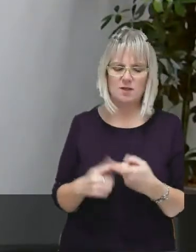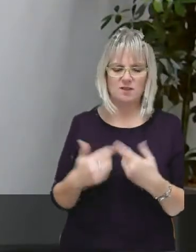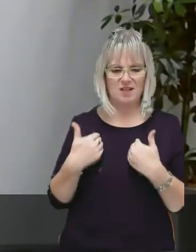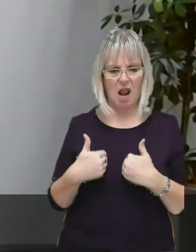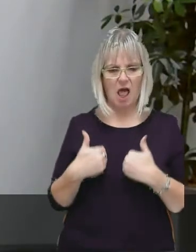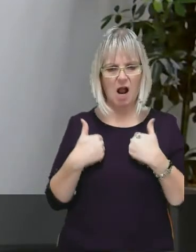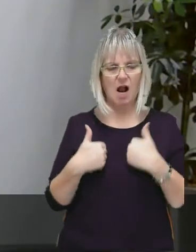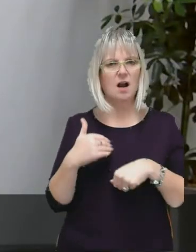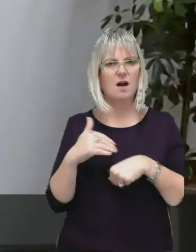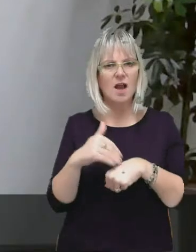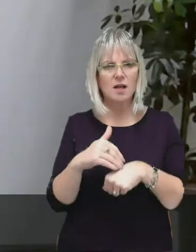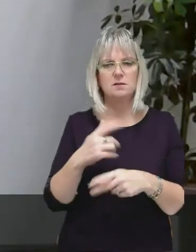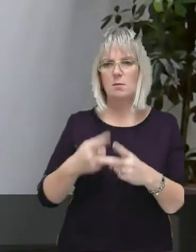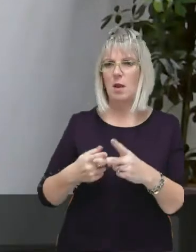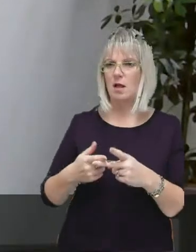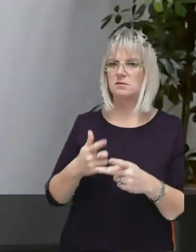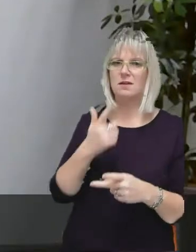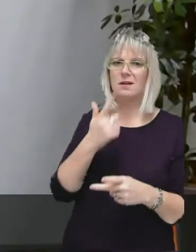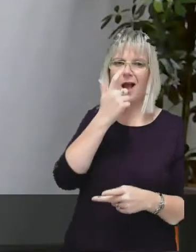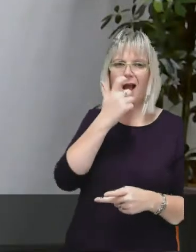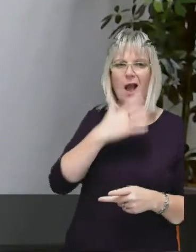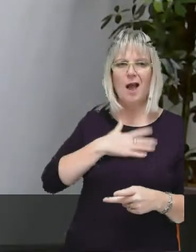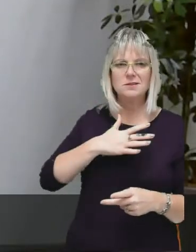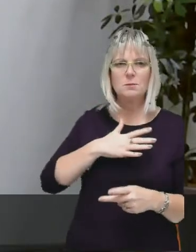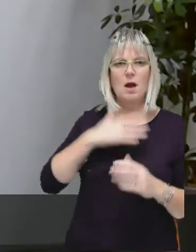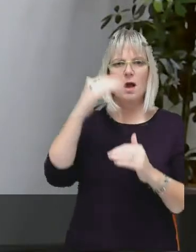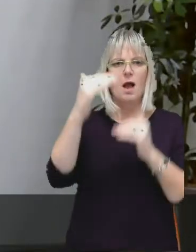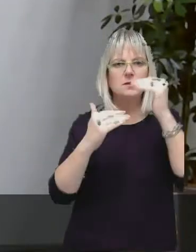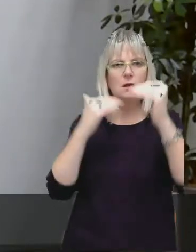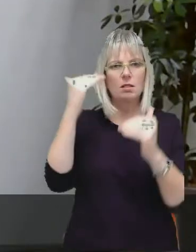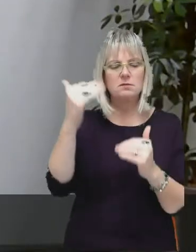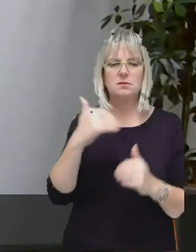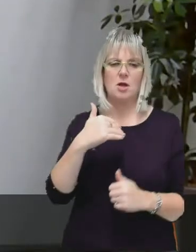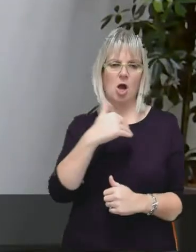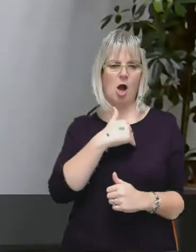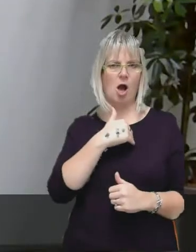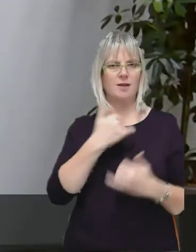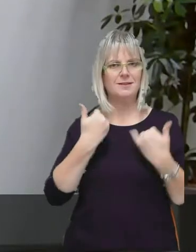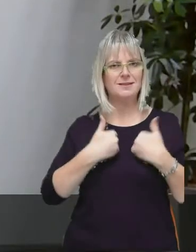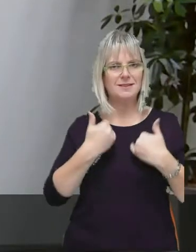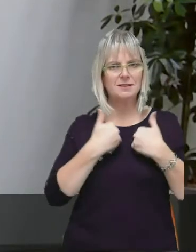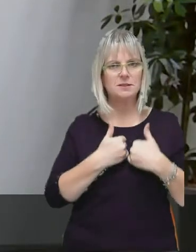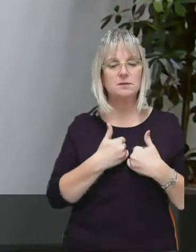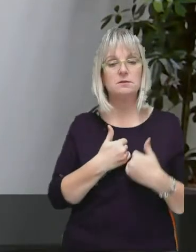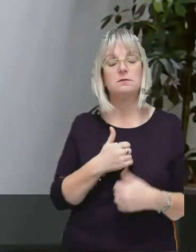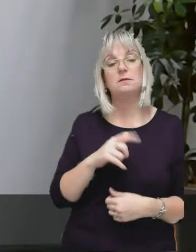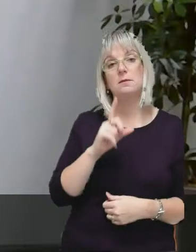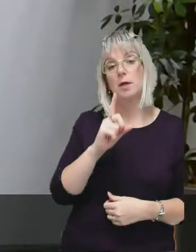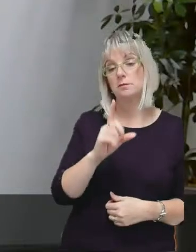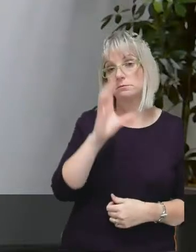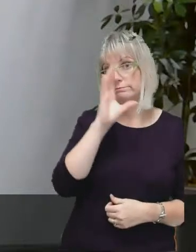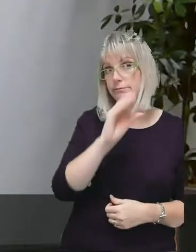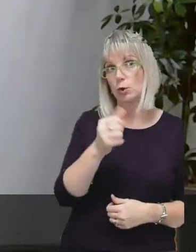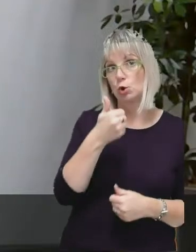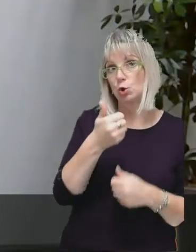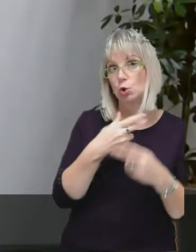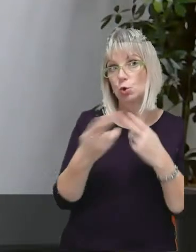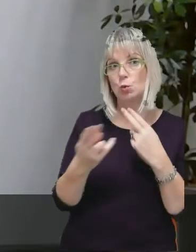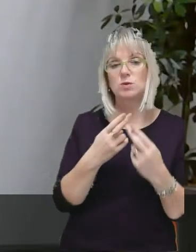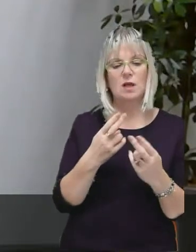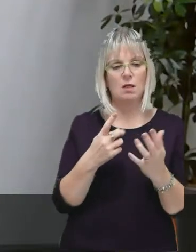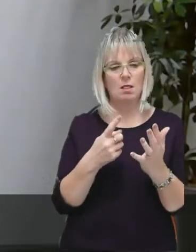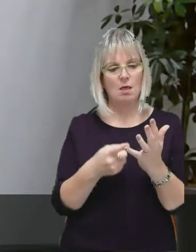asthma to cancer and heart disease. And the good news is, as a consequence of the ultra-low emission zone, we've seen